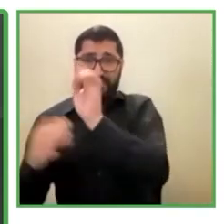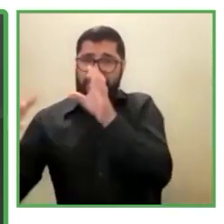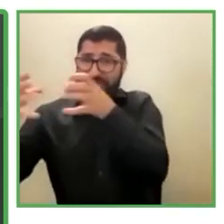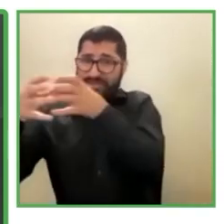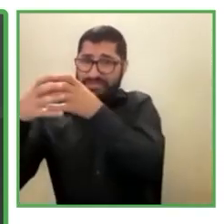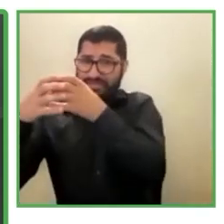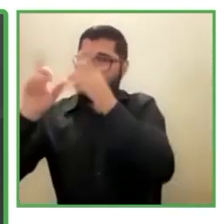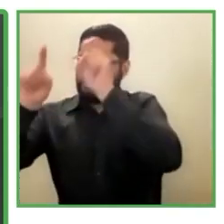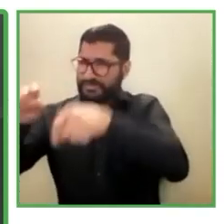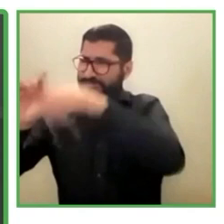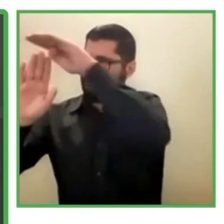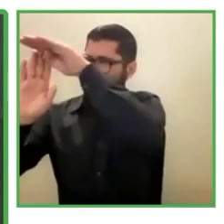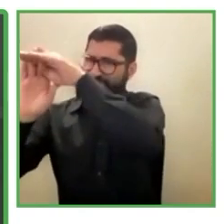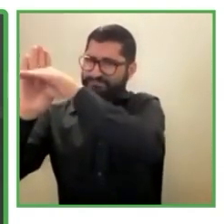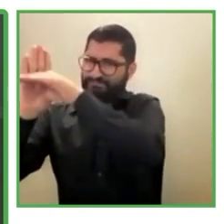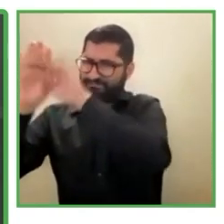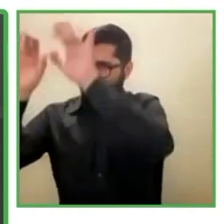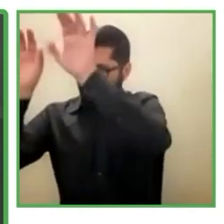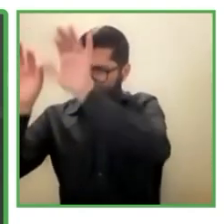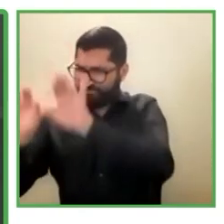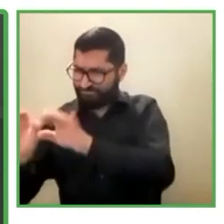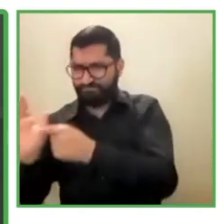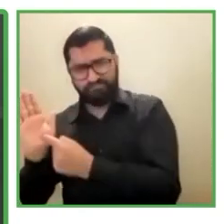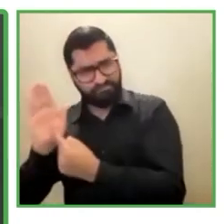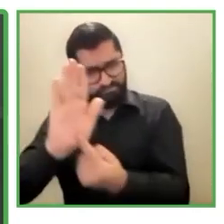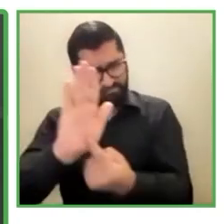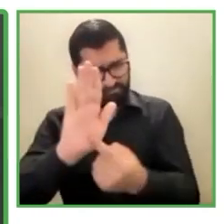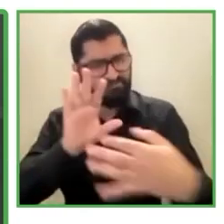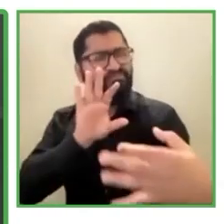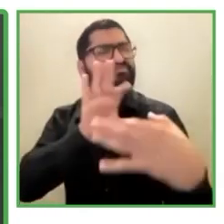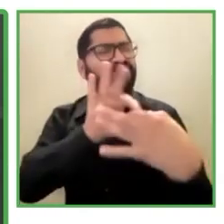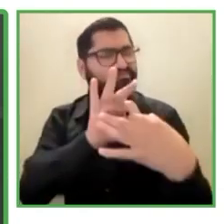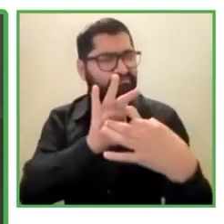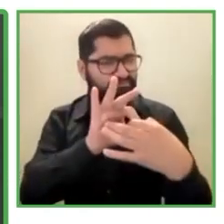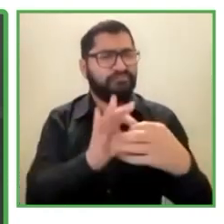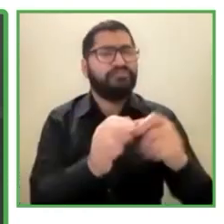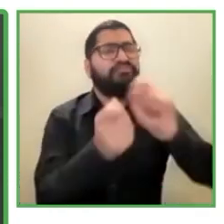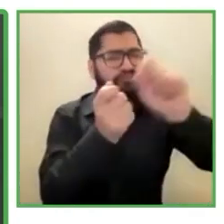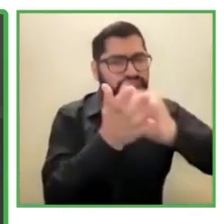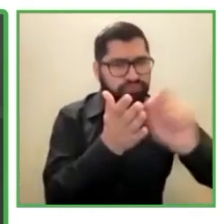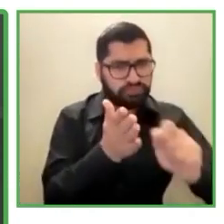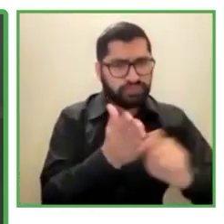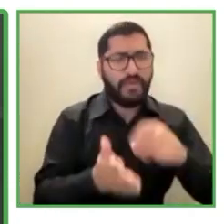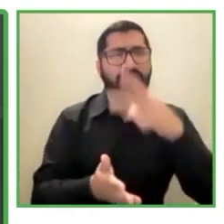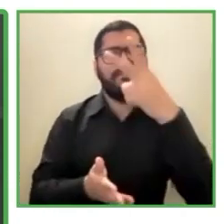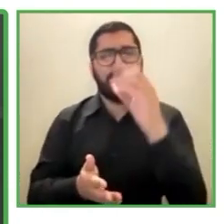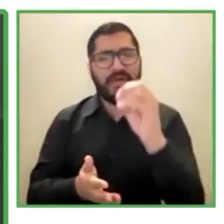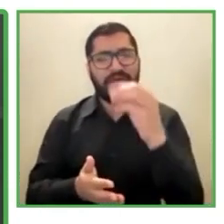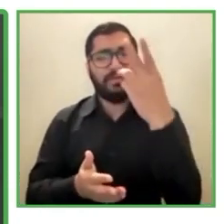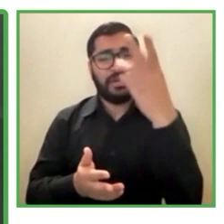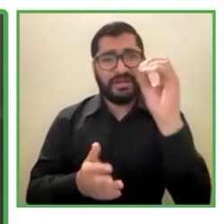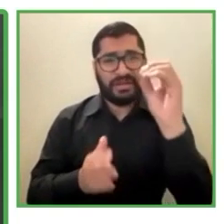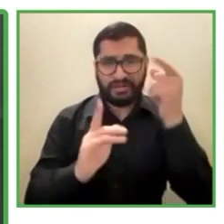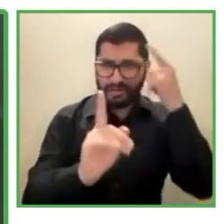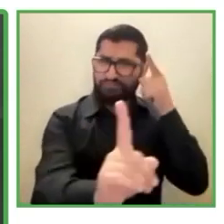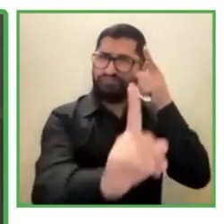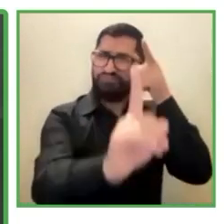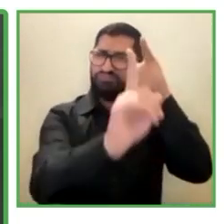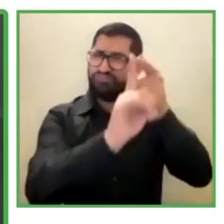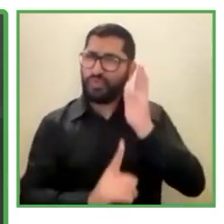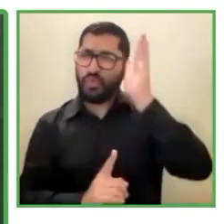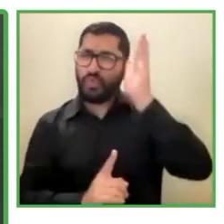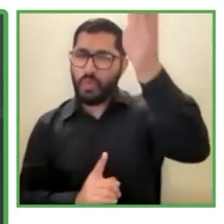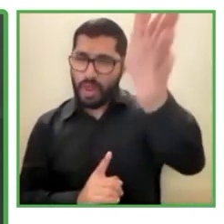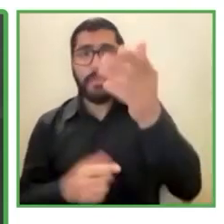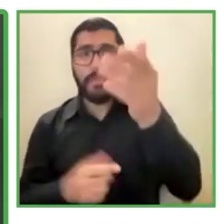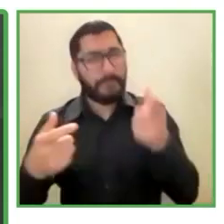the ILO, we promote a decent job that is part of the sustainable developments to